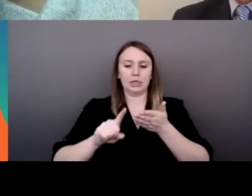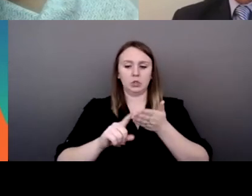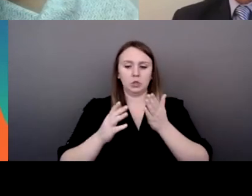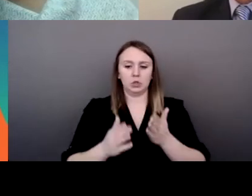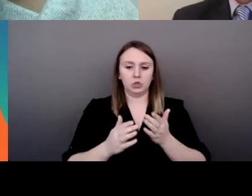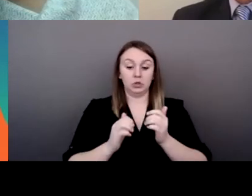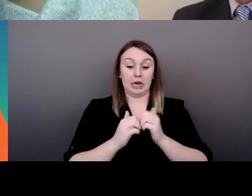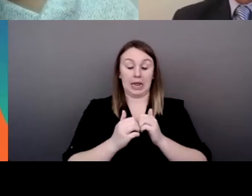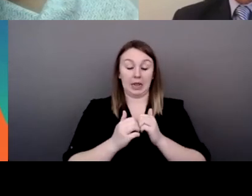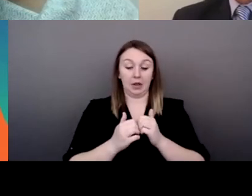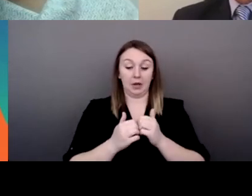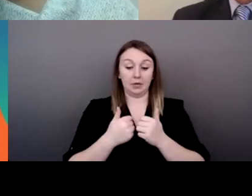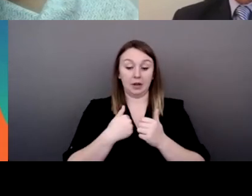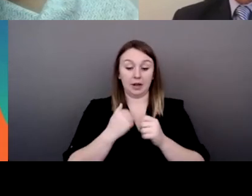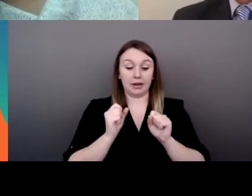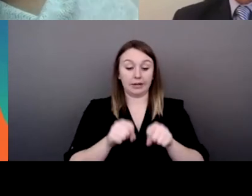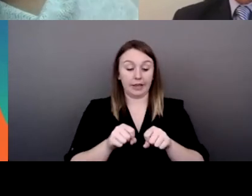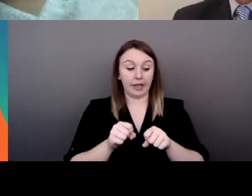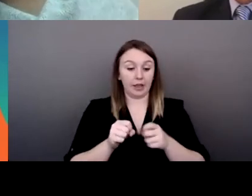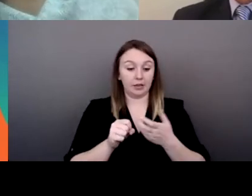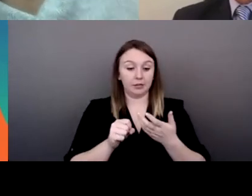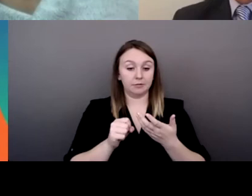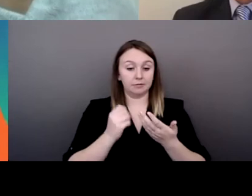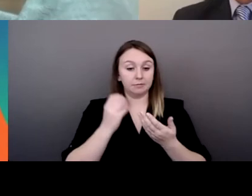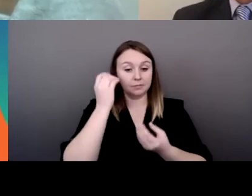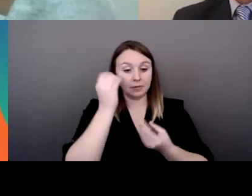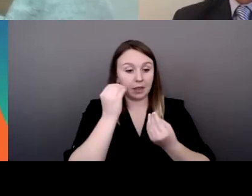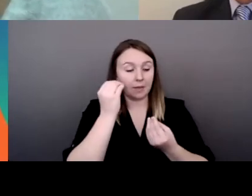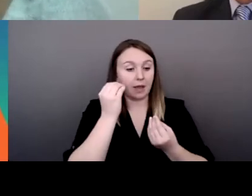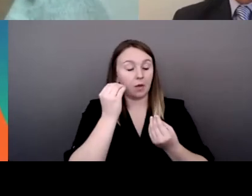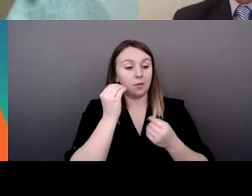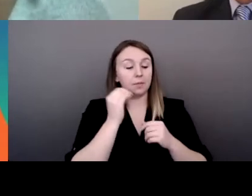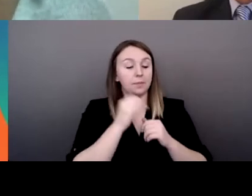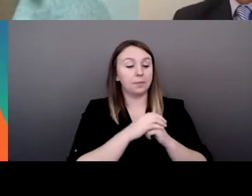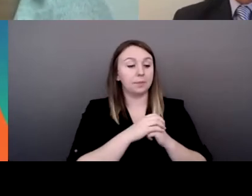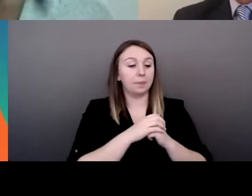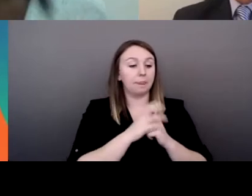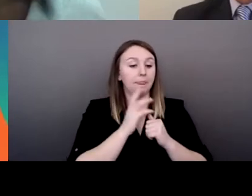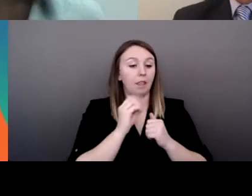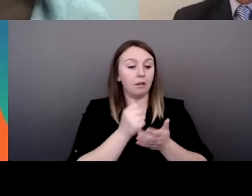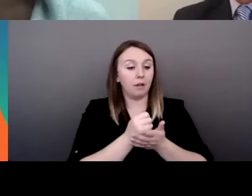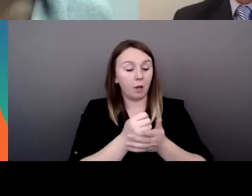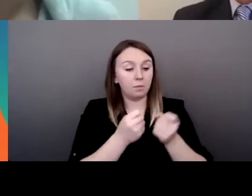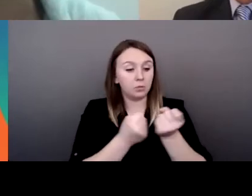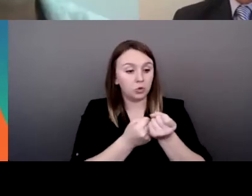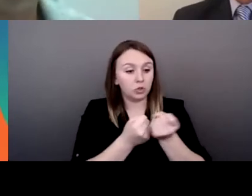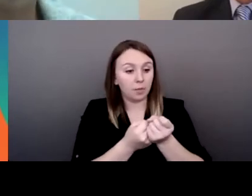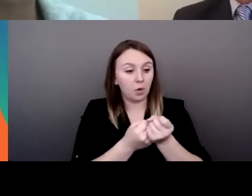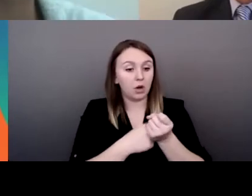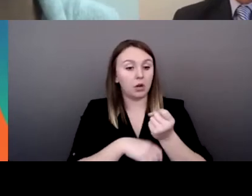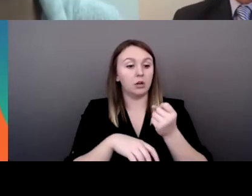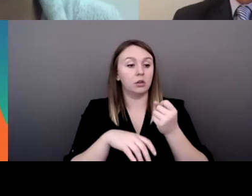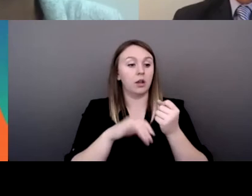as a researcher, can really think about bridging the gaps between like how our communities feel and